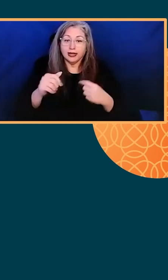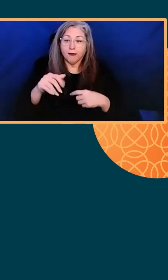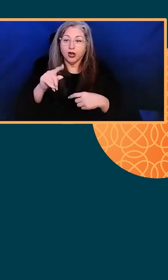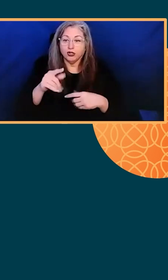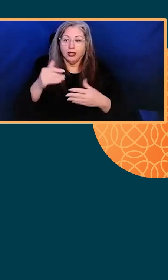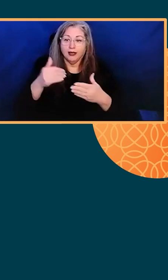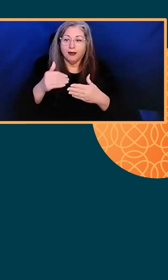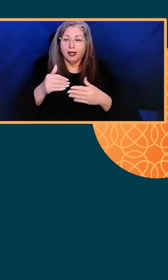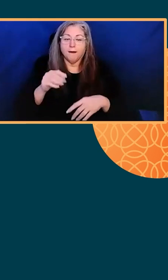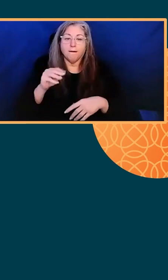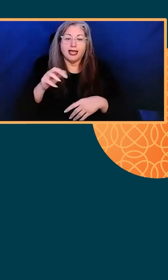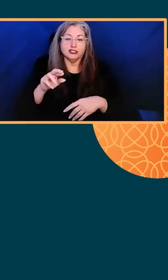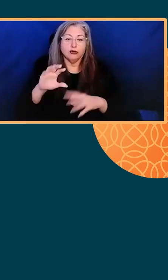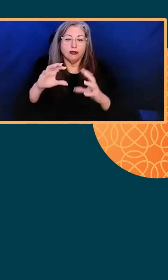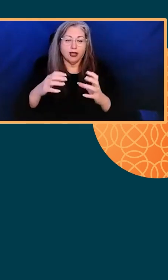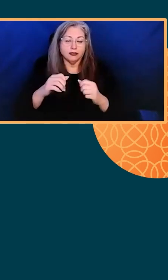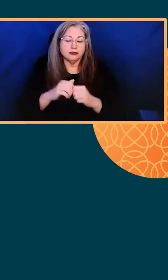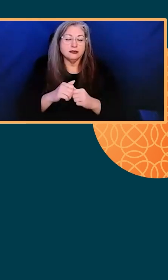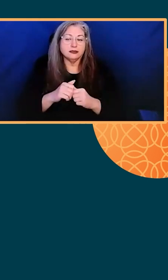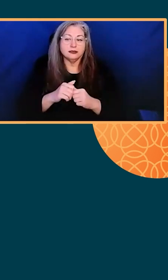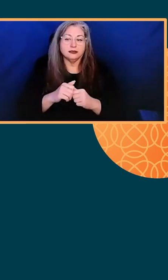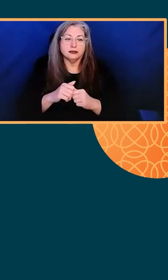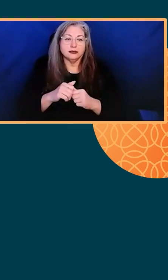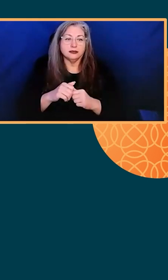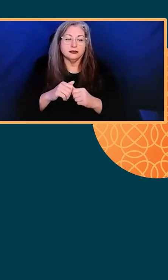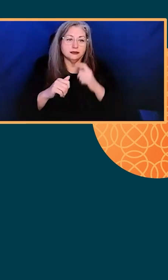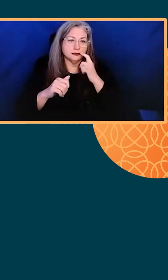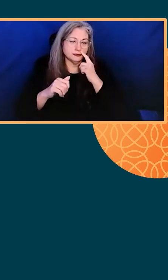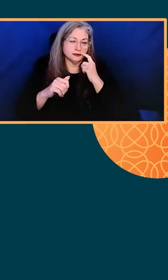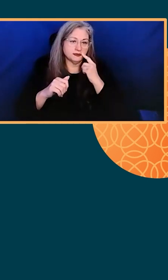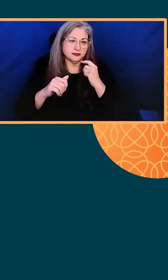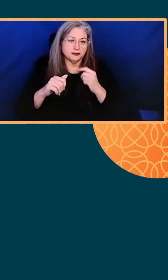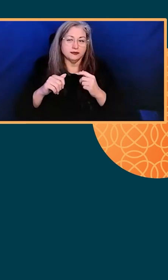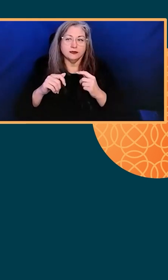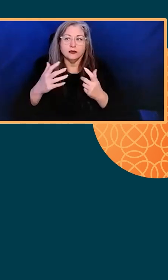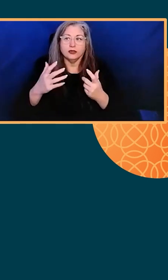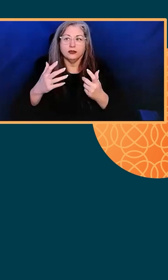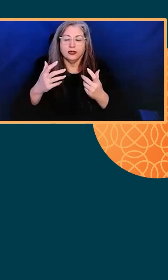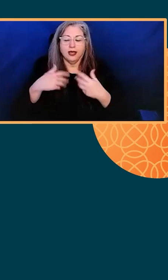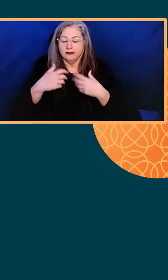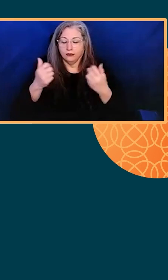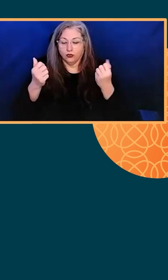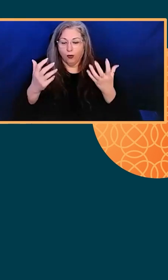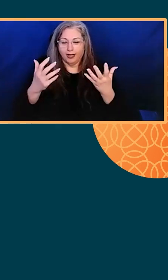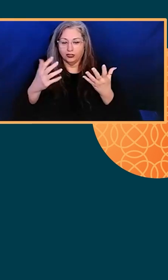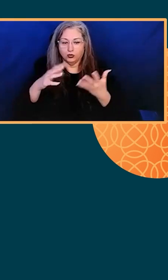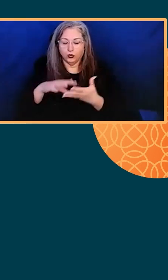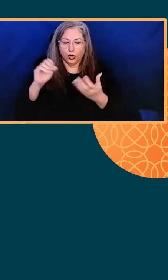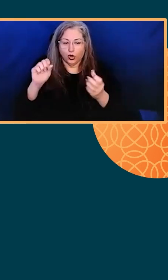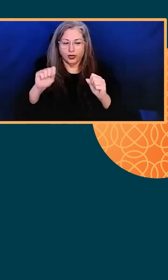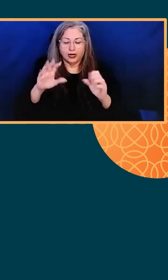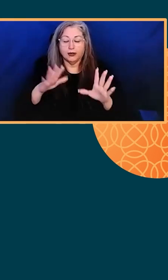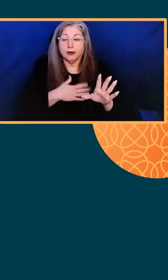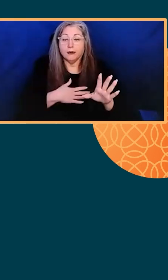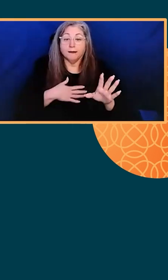upcoming masterclass and just so much to learn there.